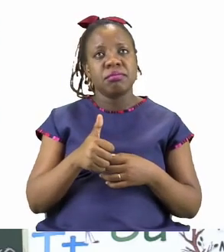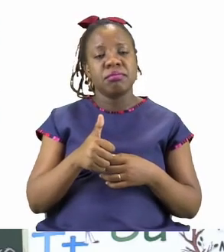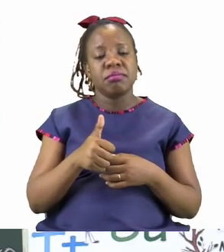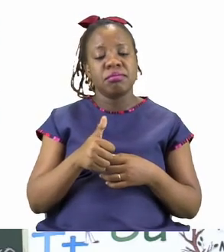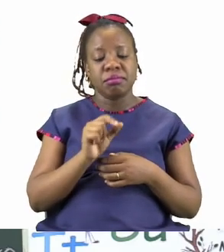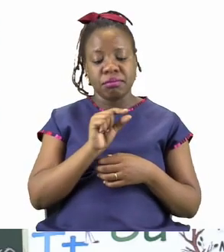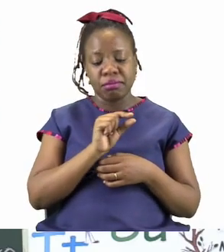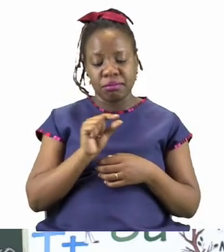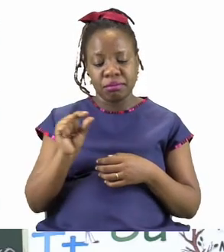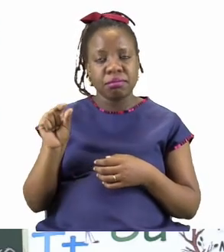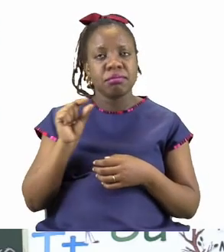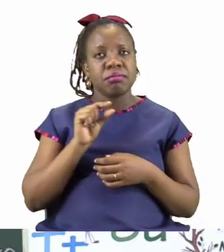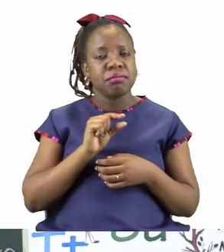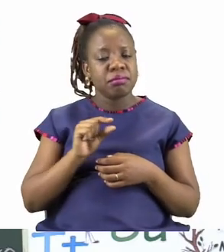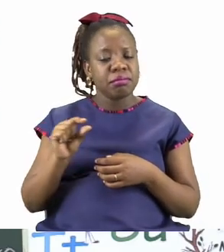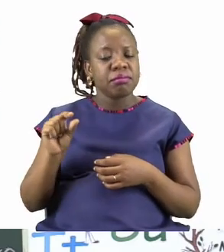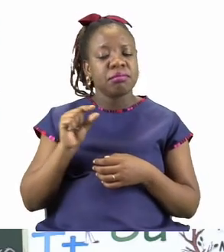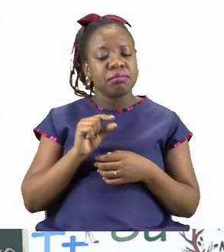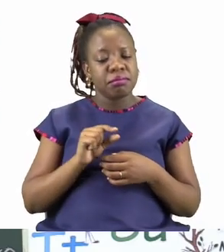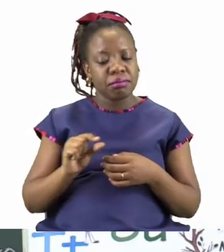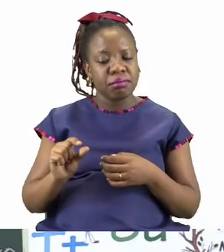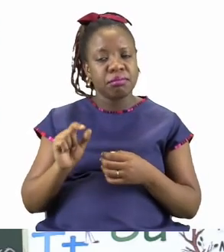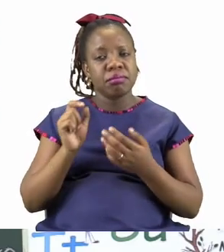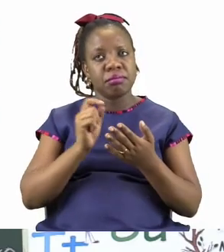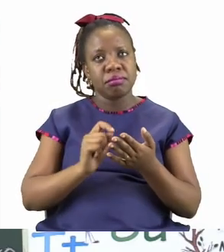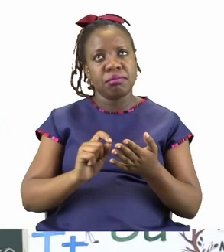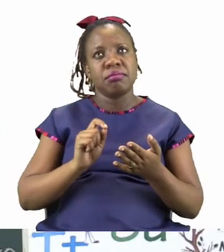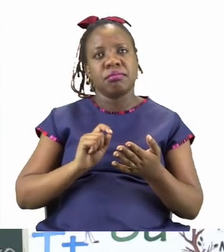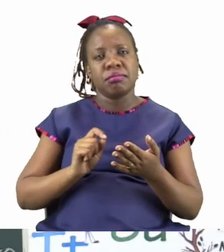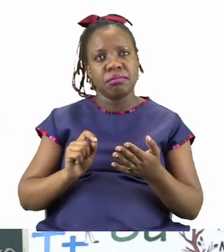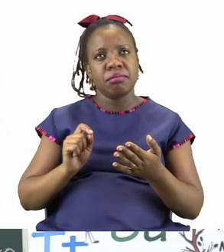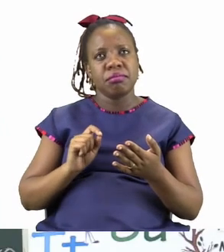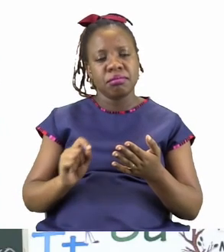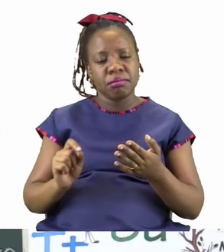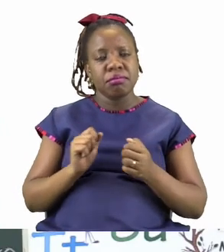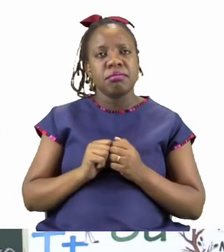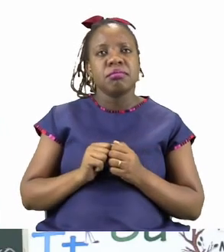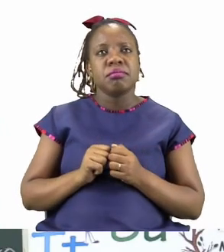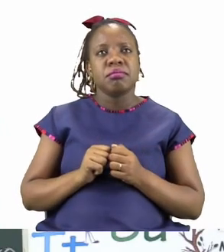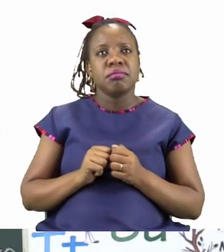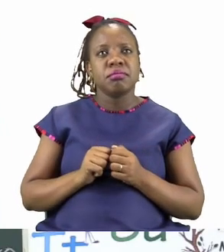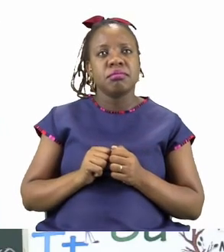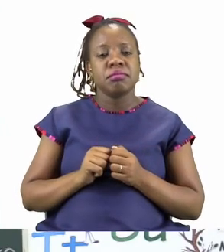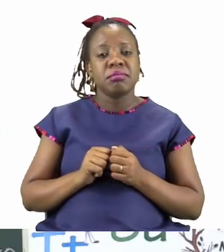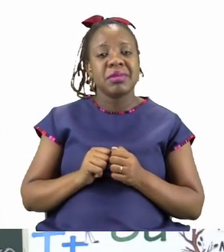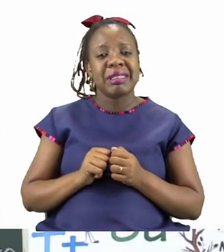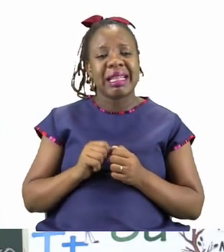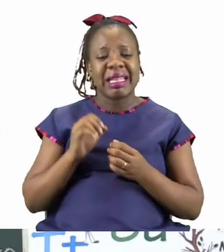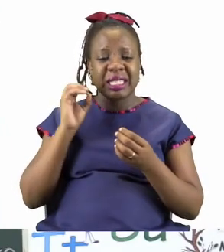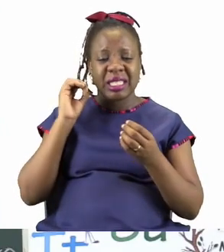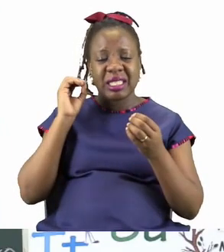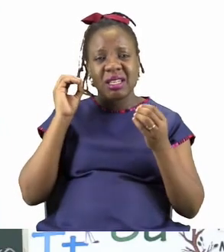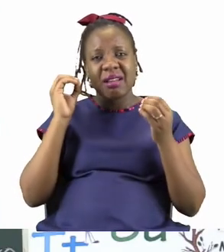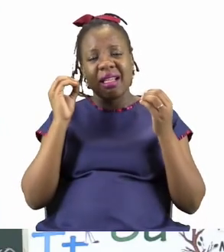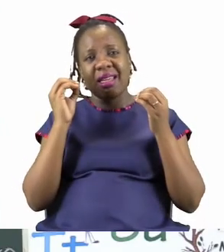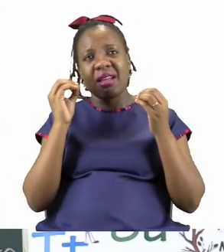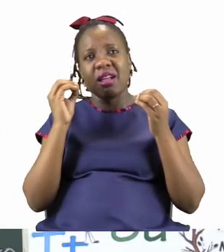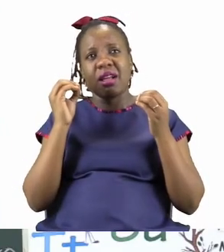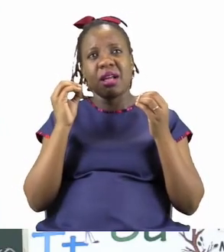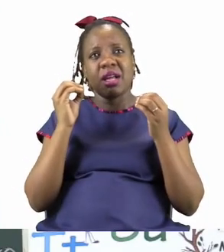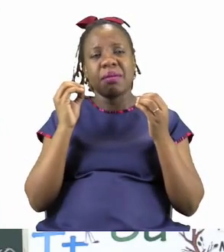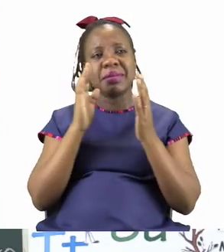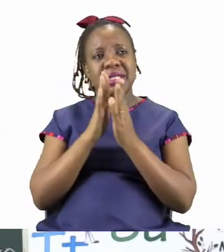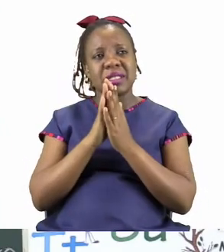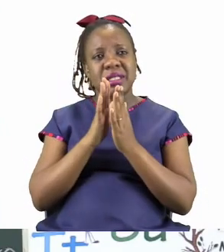other sentences. Now remember once again, if you are not sure, just go back to the top of the page and read through